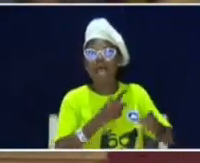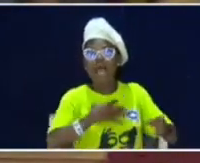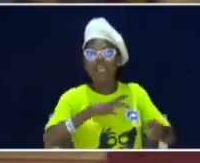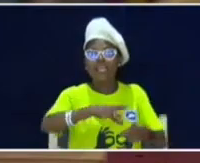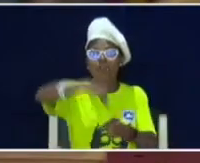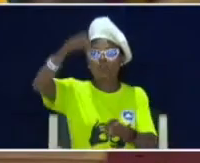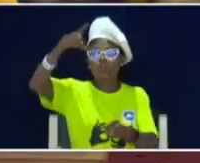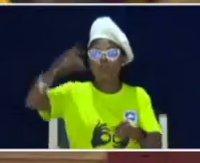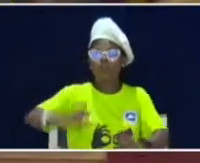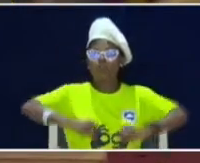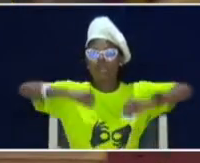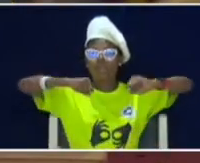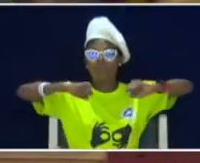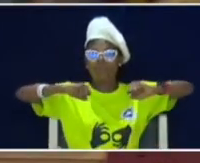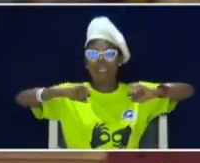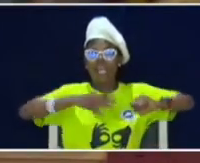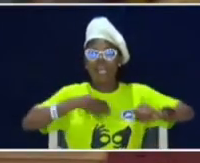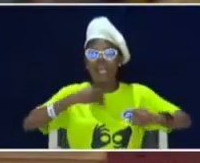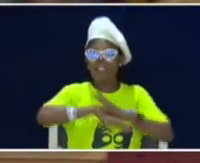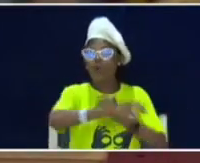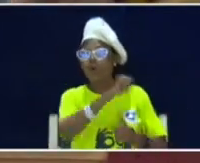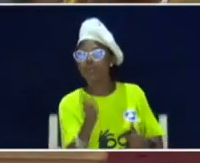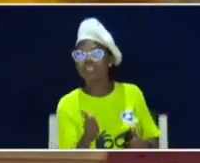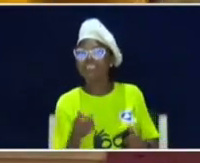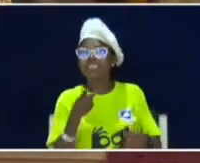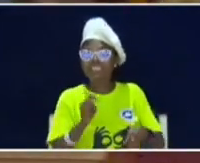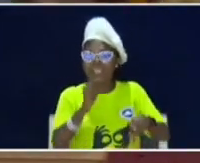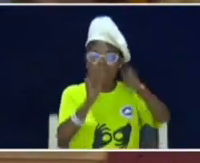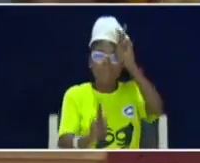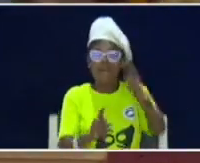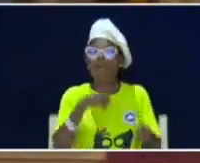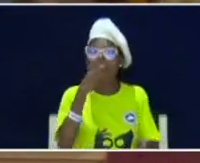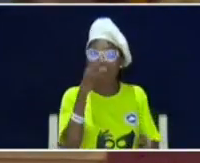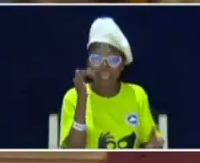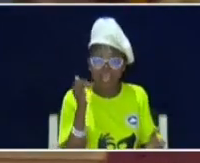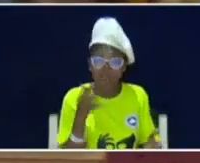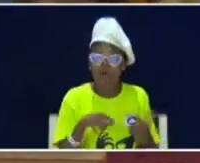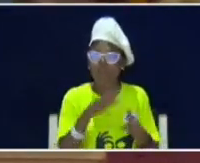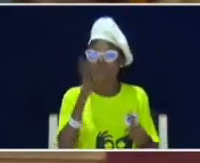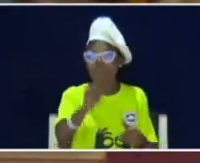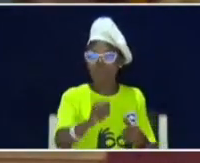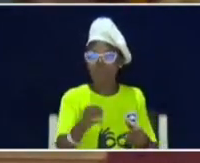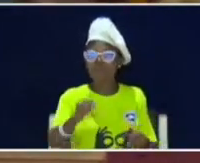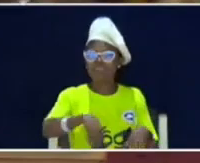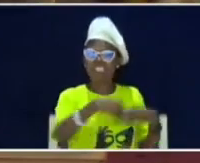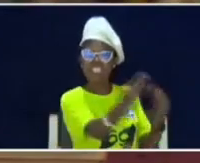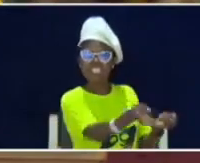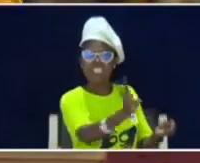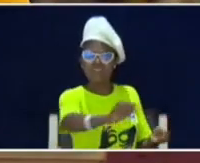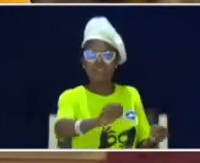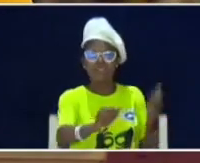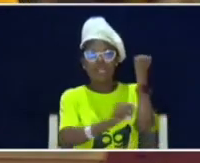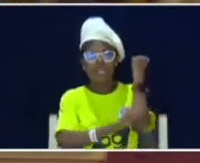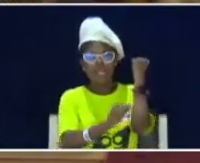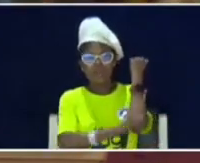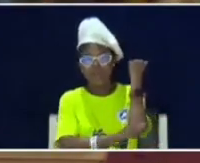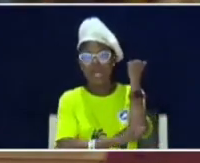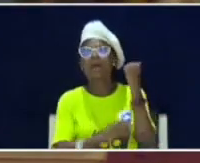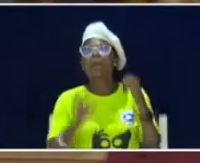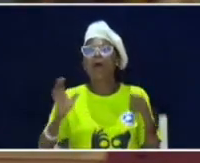giants. In the Old Testament, the Bible mentioned them, gave names like Abraham,